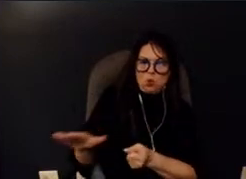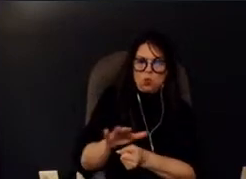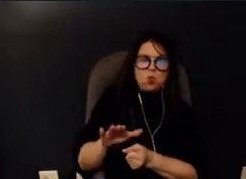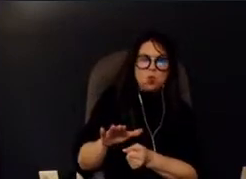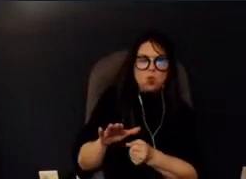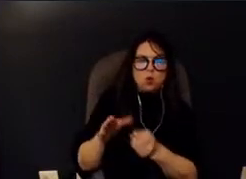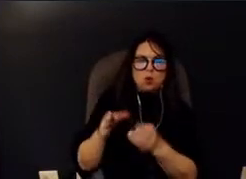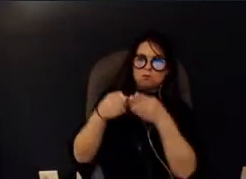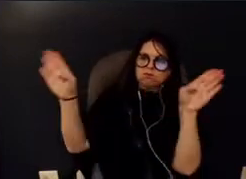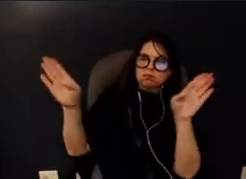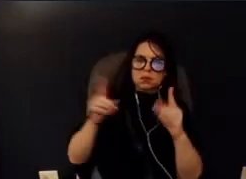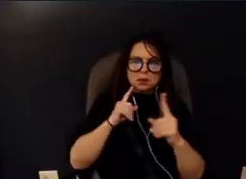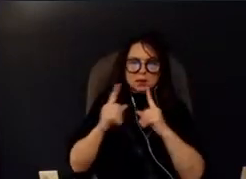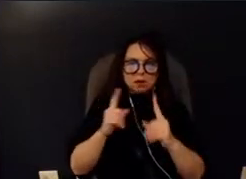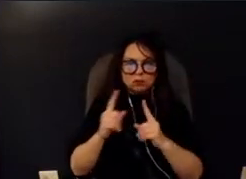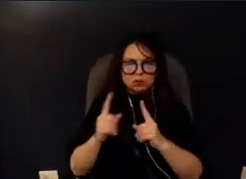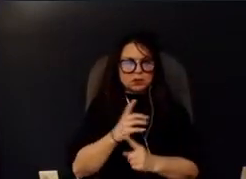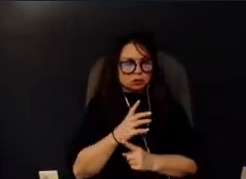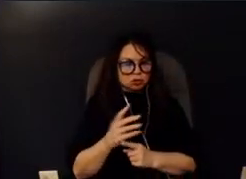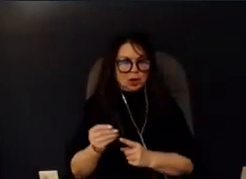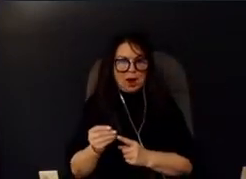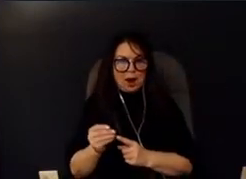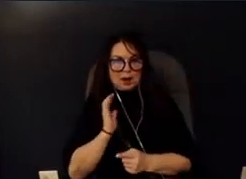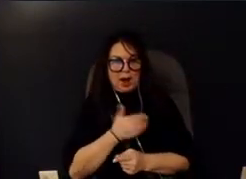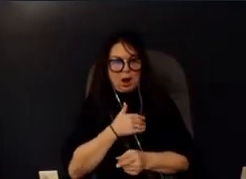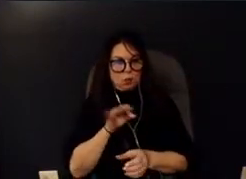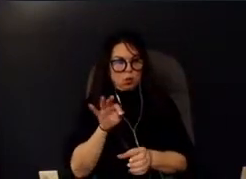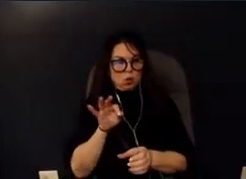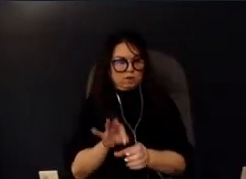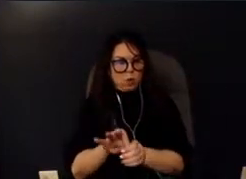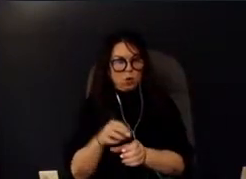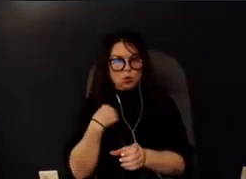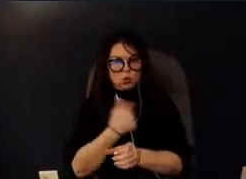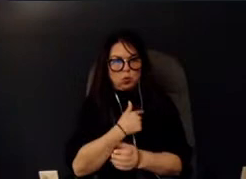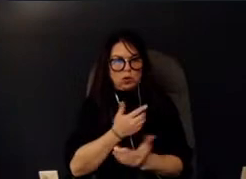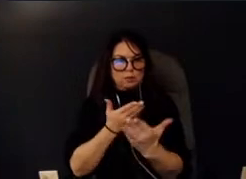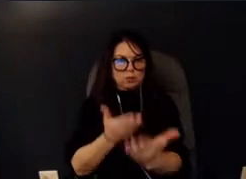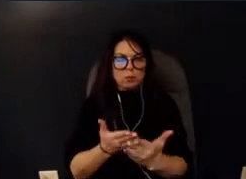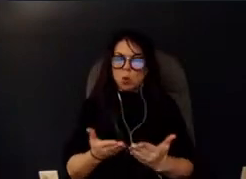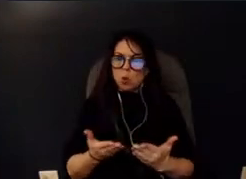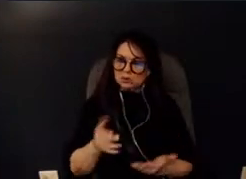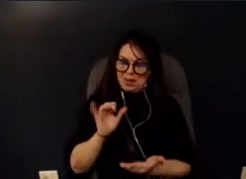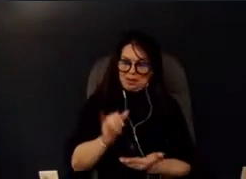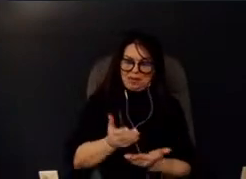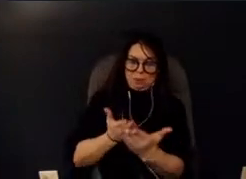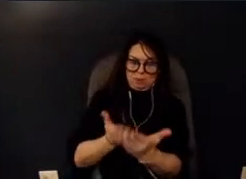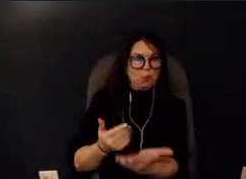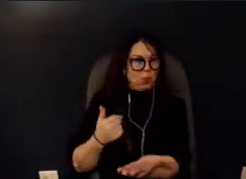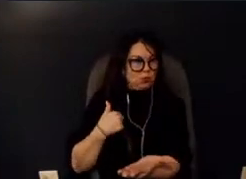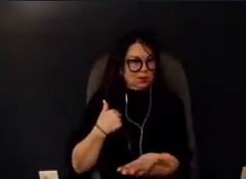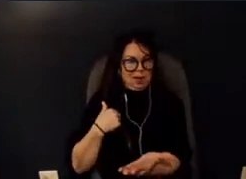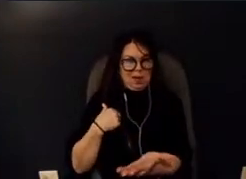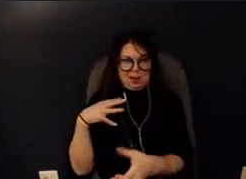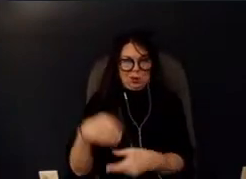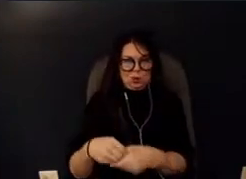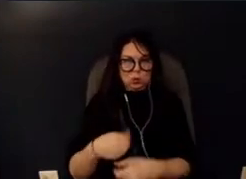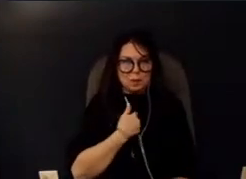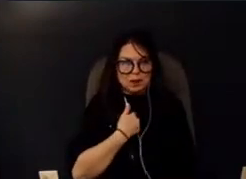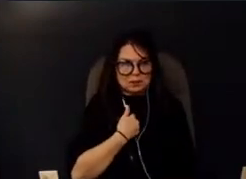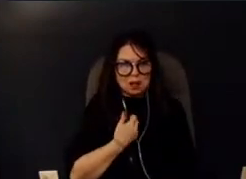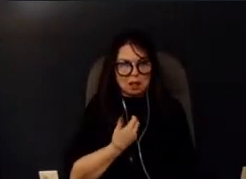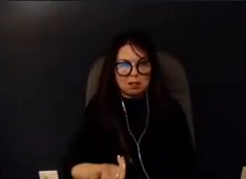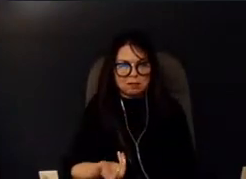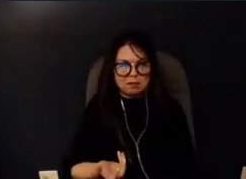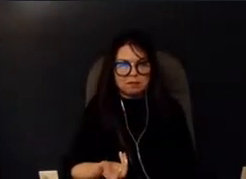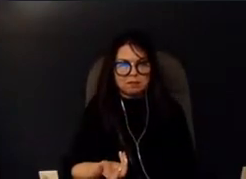we've proposed. And I include myself in those proposals. You know, it would be great to find ways to really